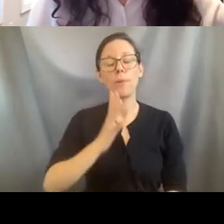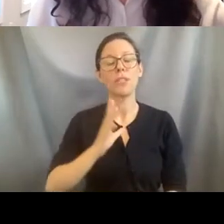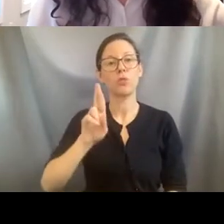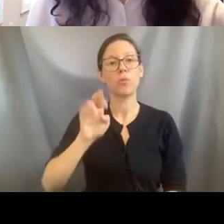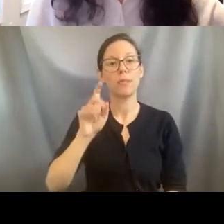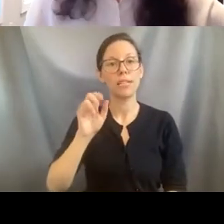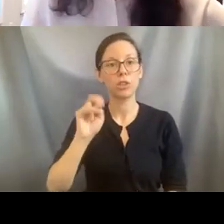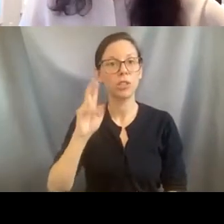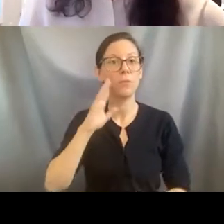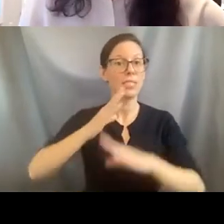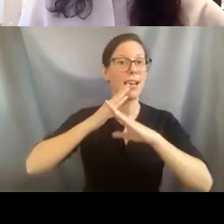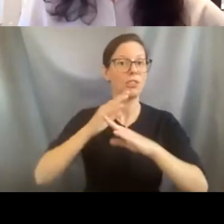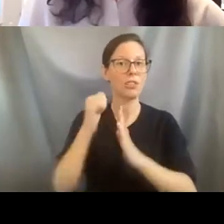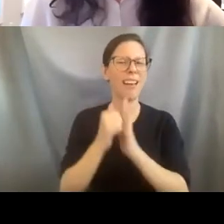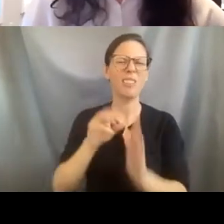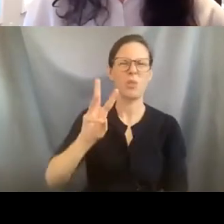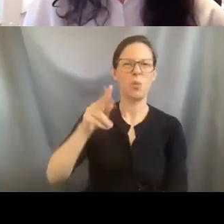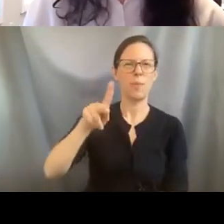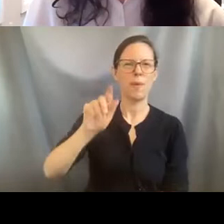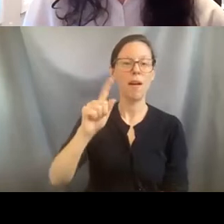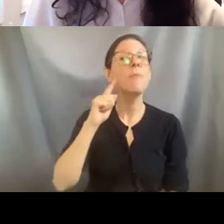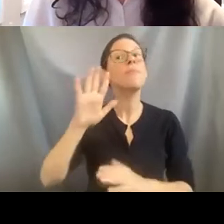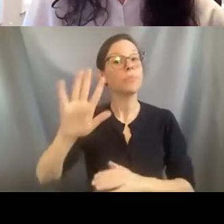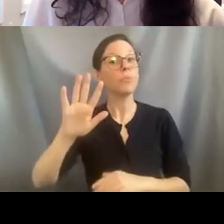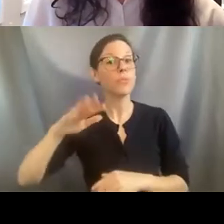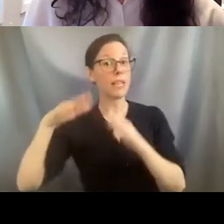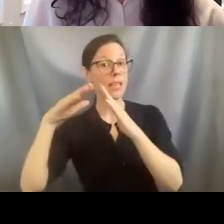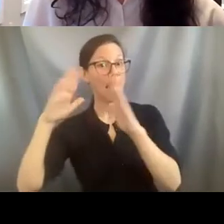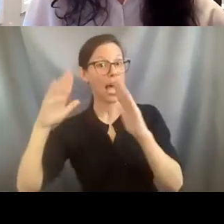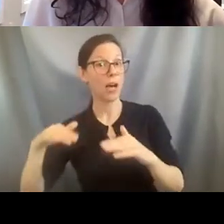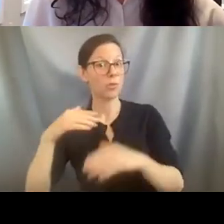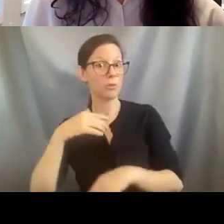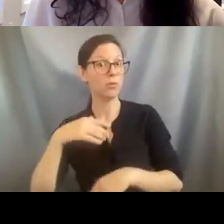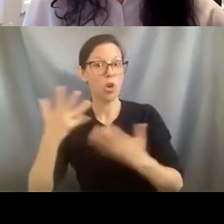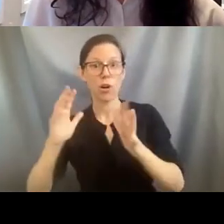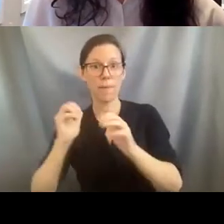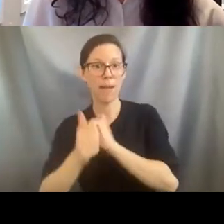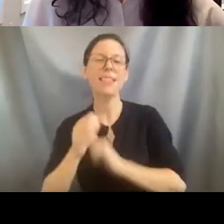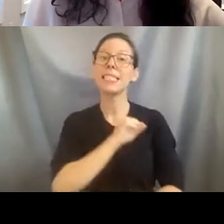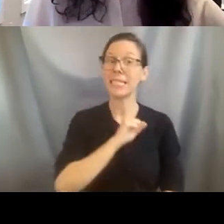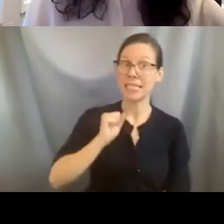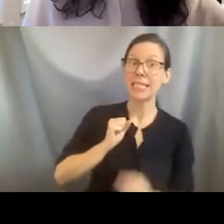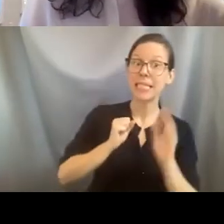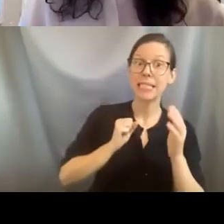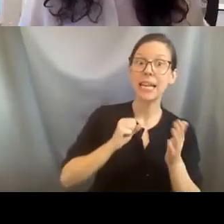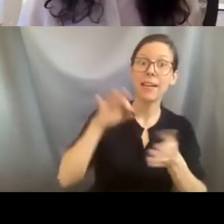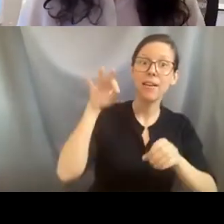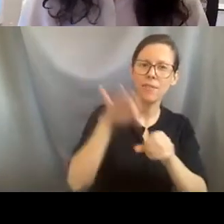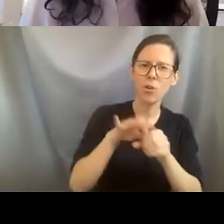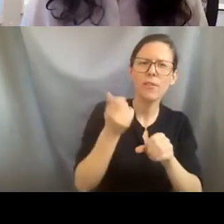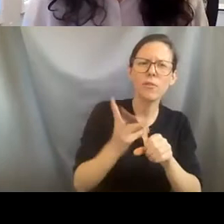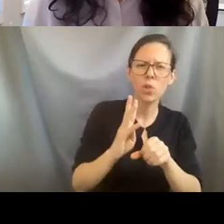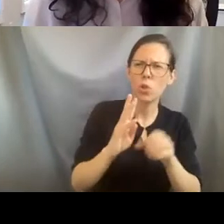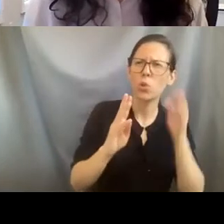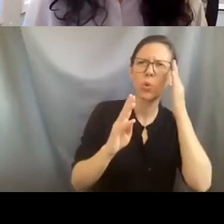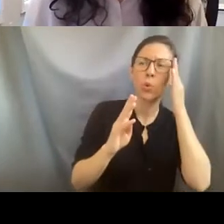House of Representatives has already passed WIPA, and the Senate voted a couple months ago, but it was defeated 46-48 with six